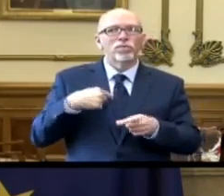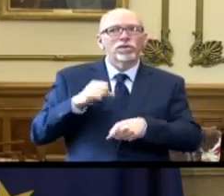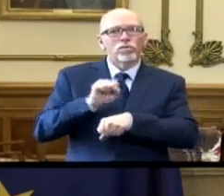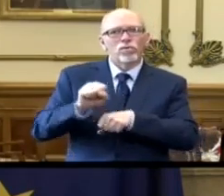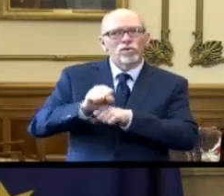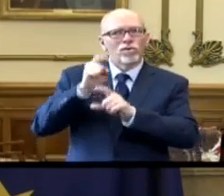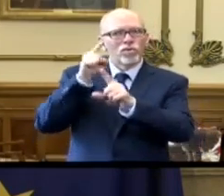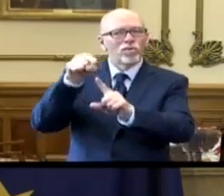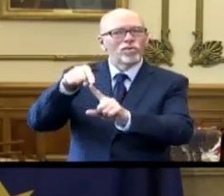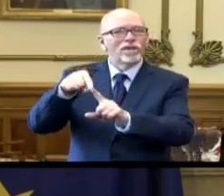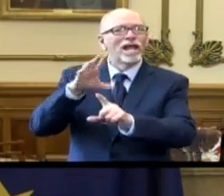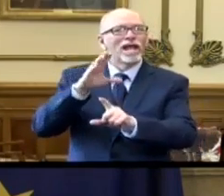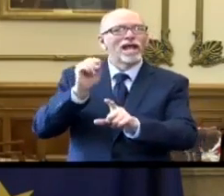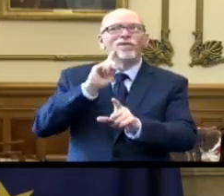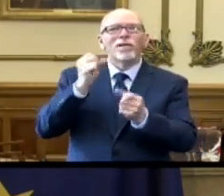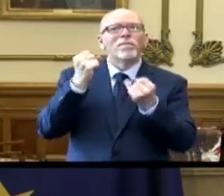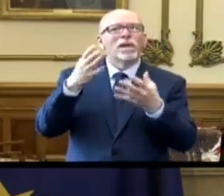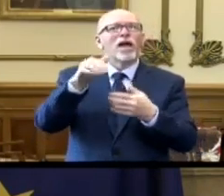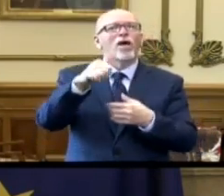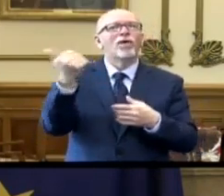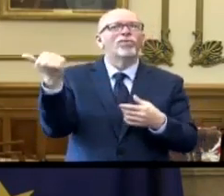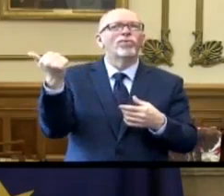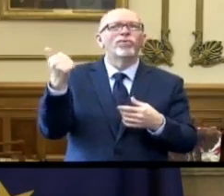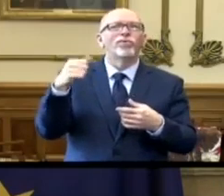working toward. And there's a lot of other